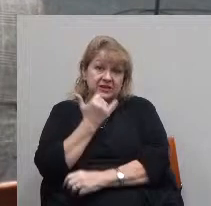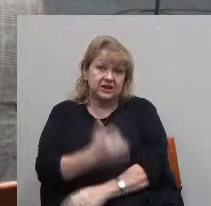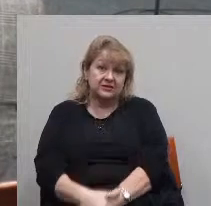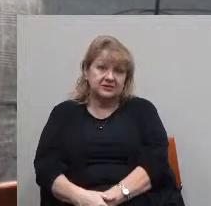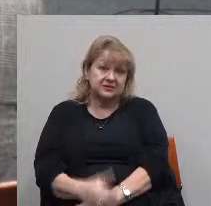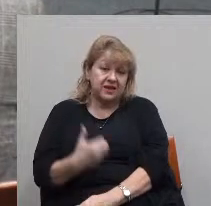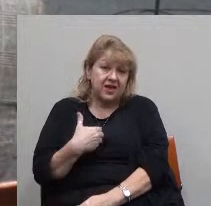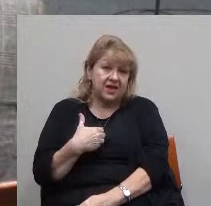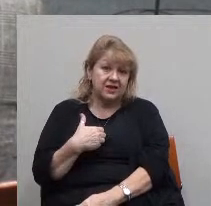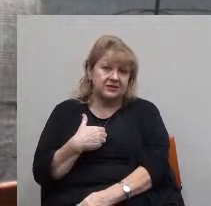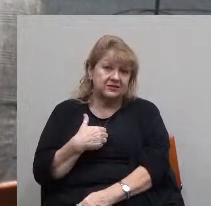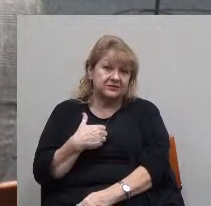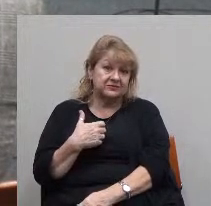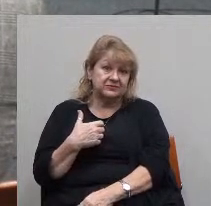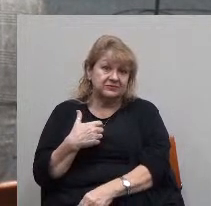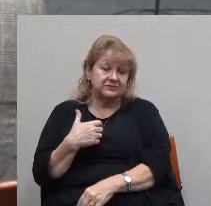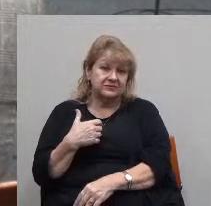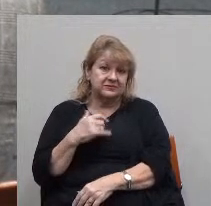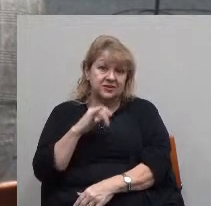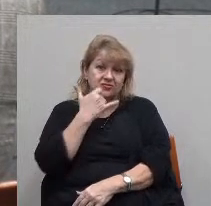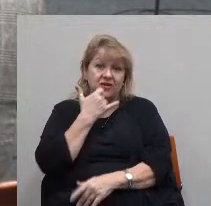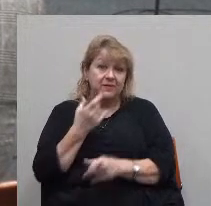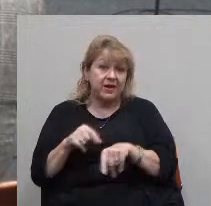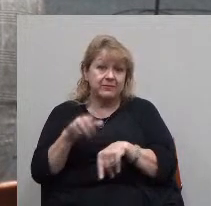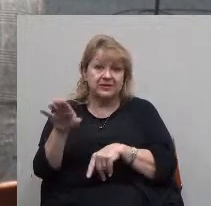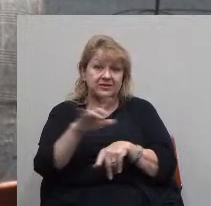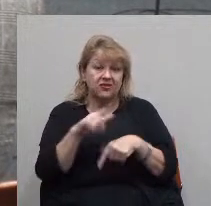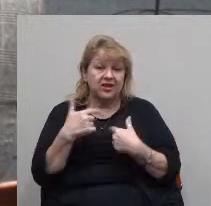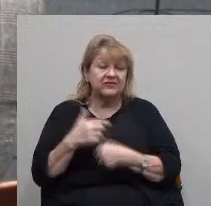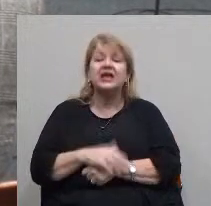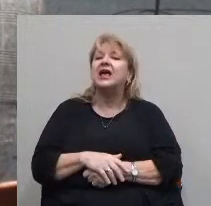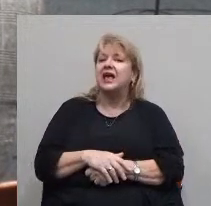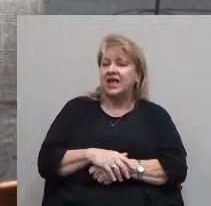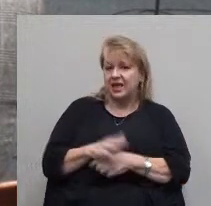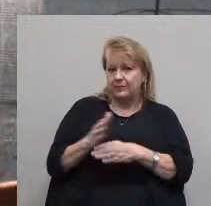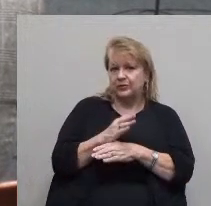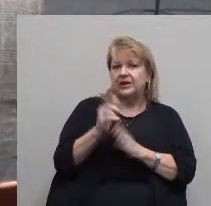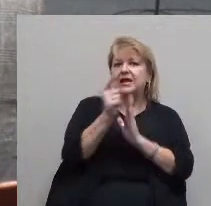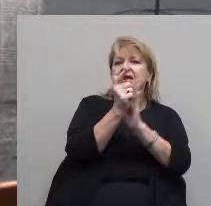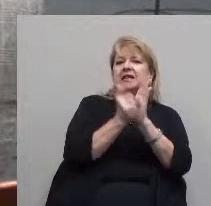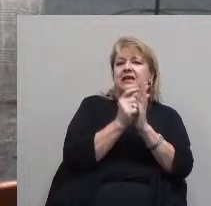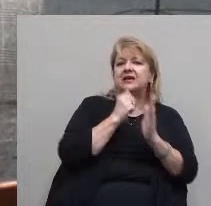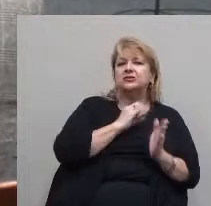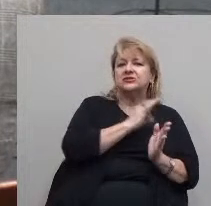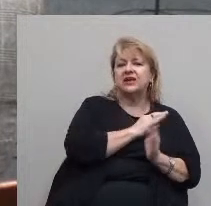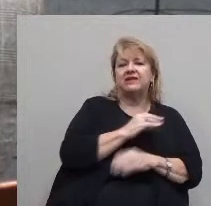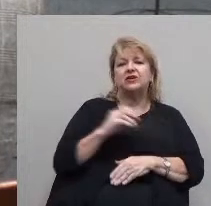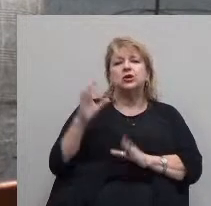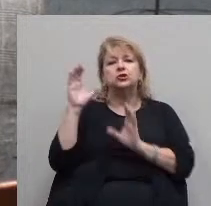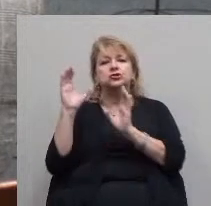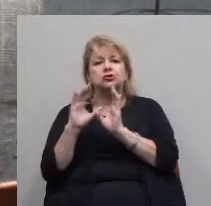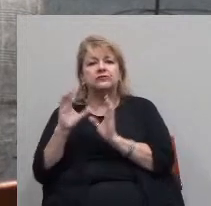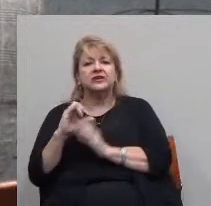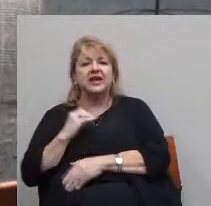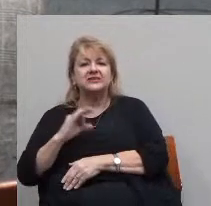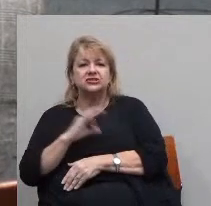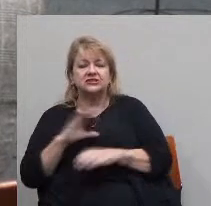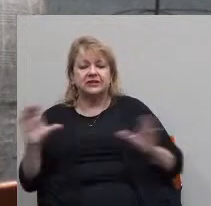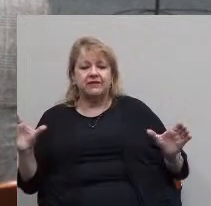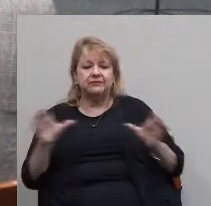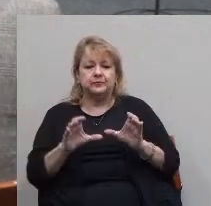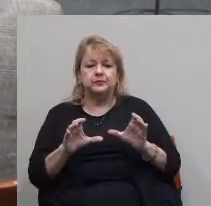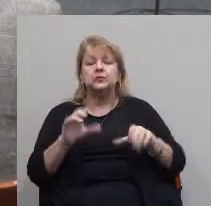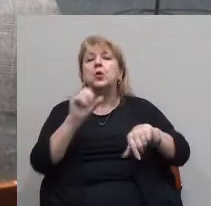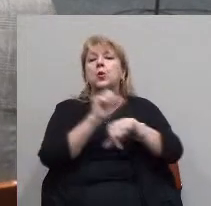Yes, some ma'am. time in their early life that And- this happened. And between legal staff and our certification staff, this is something we're going to continue working with